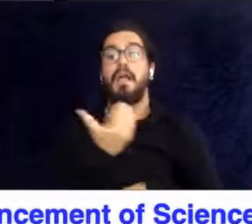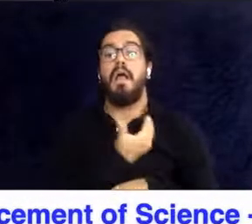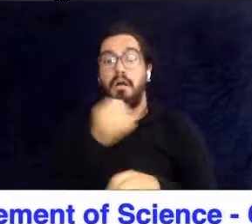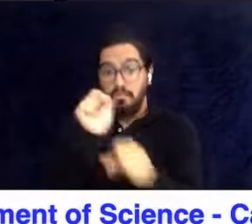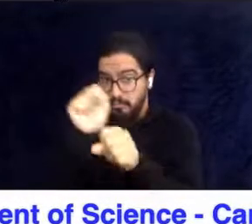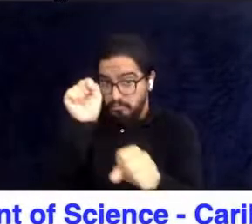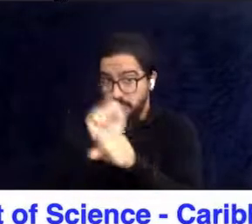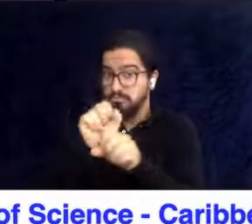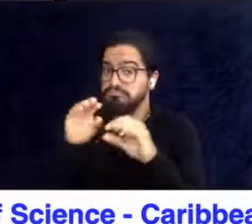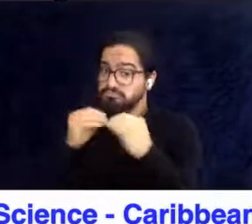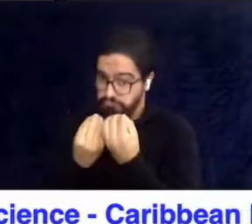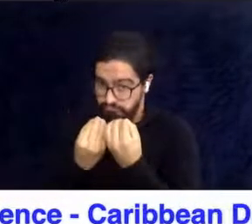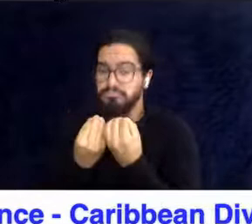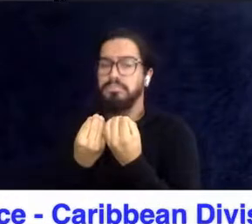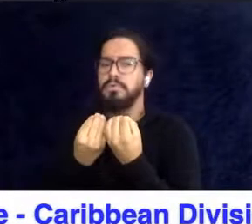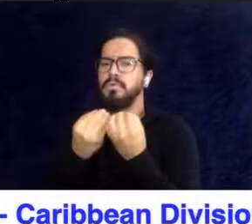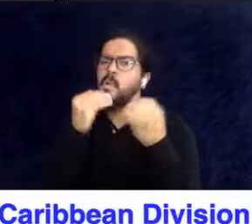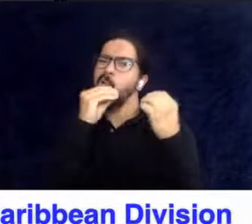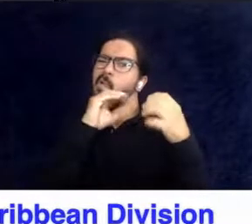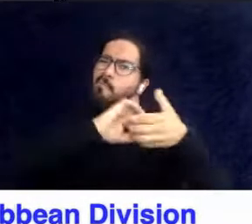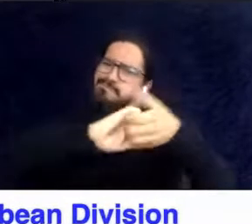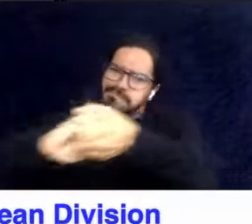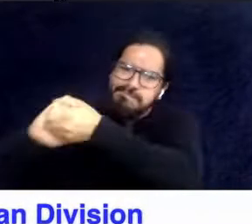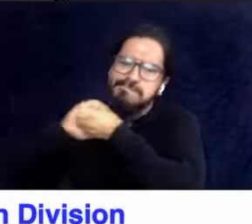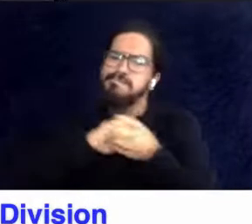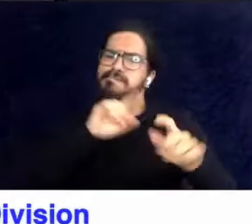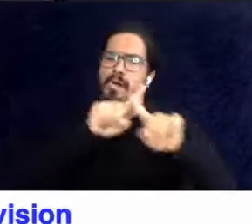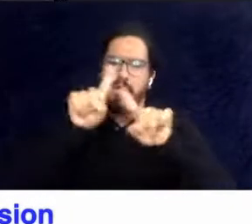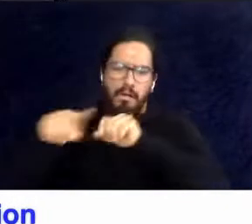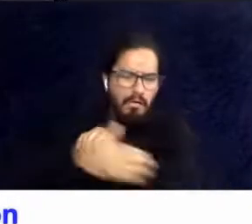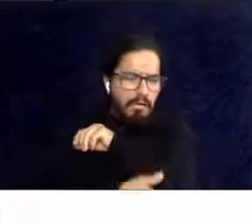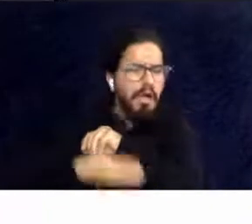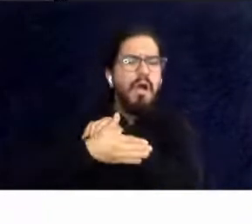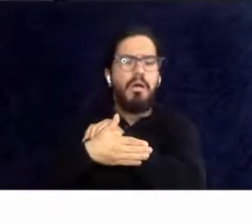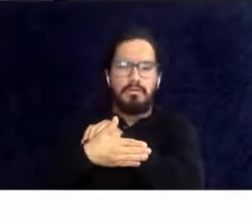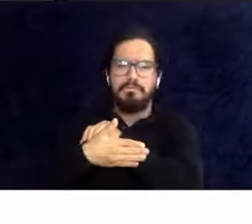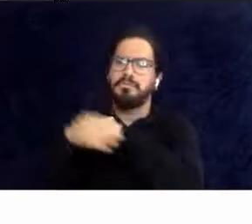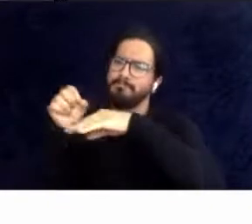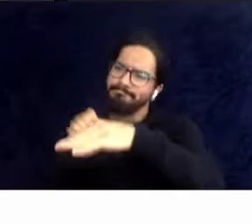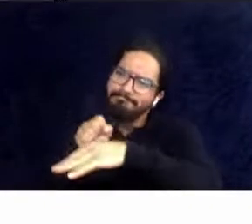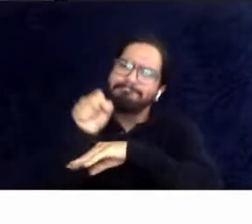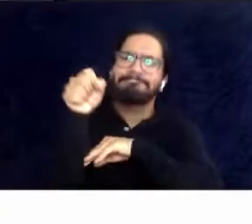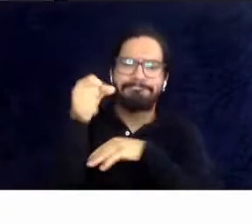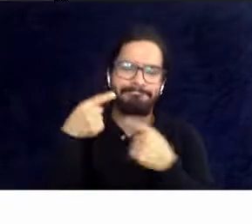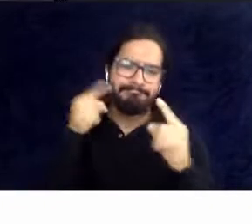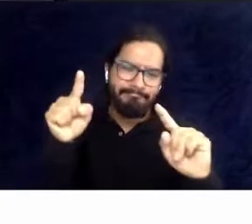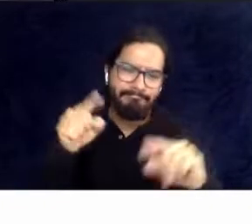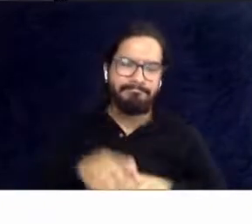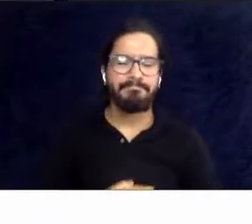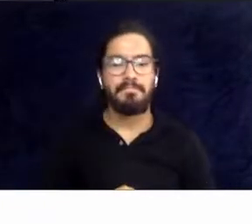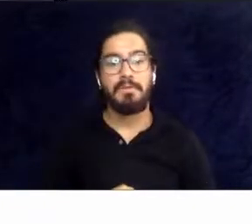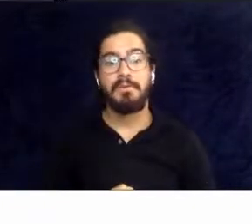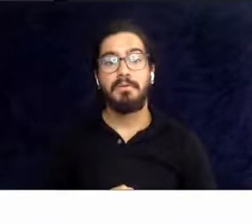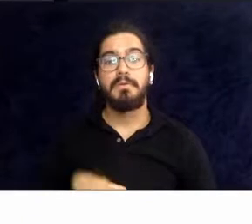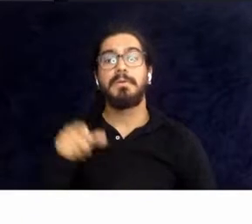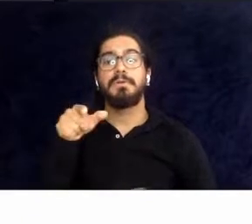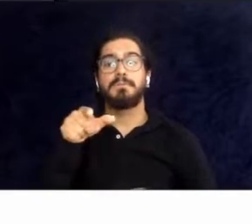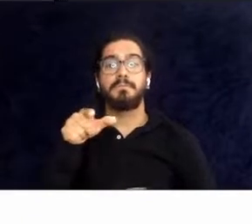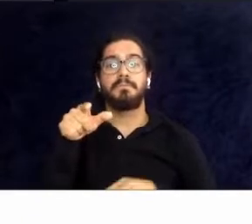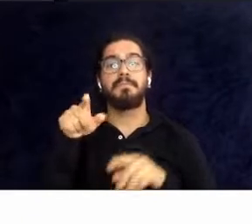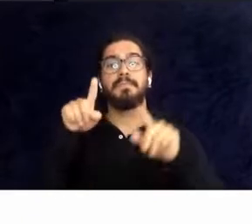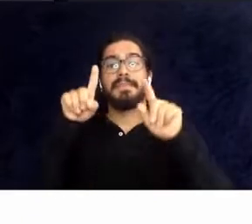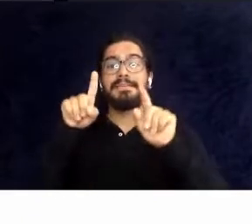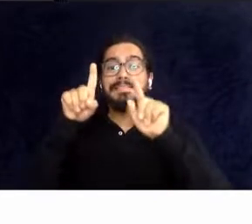the countries to secure this through its revolving fund. Next. The matter of expanding diagnostic